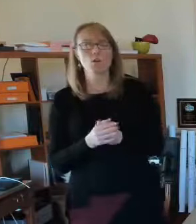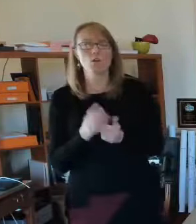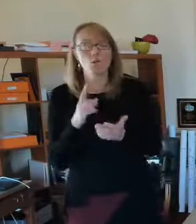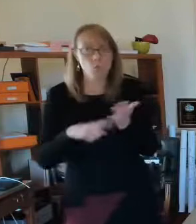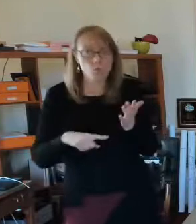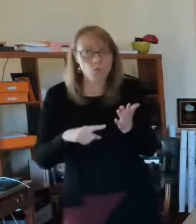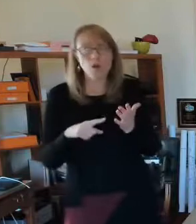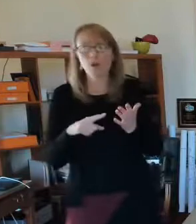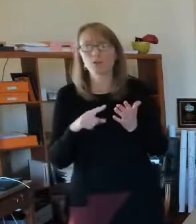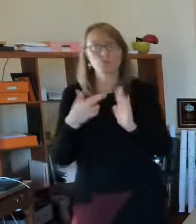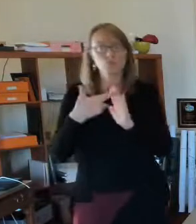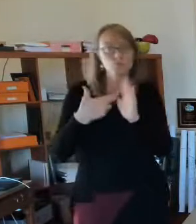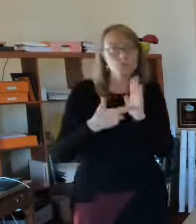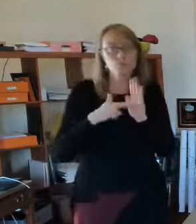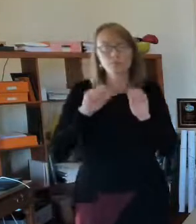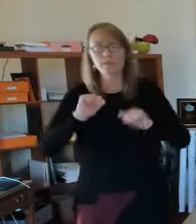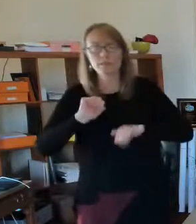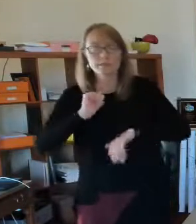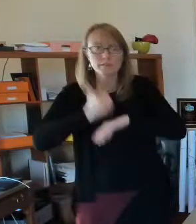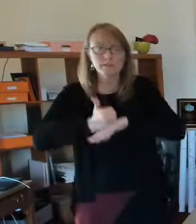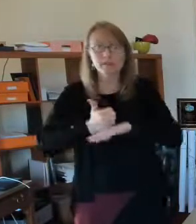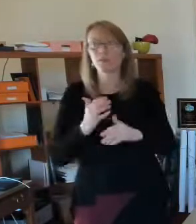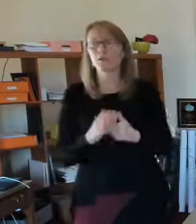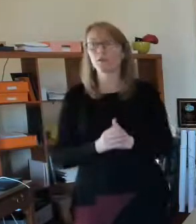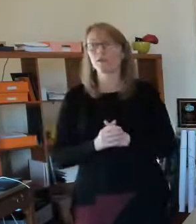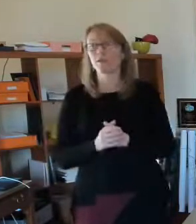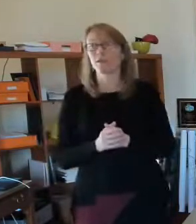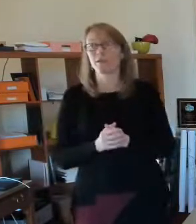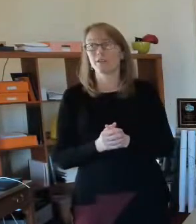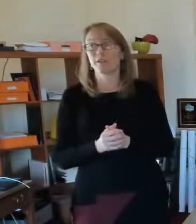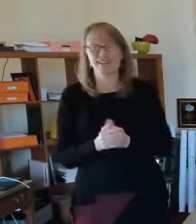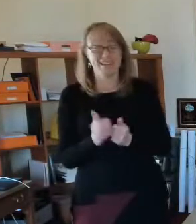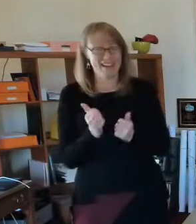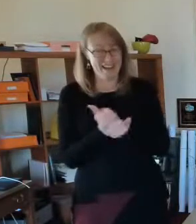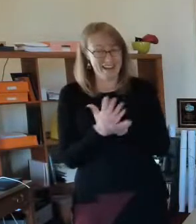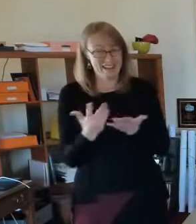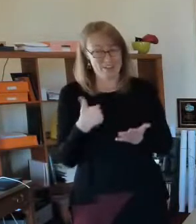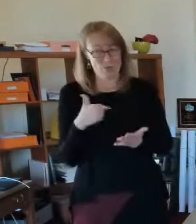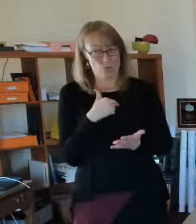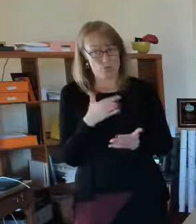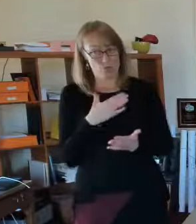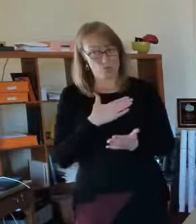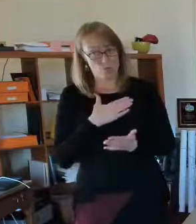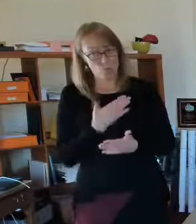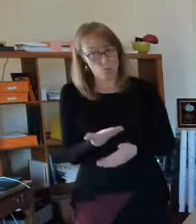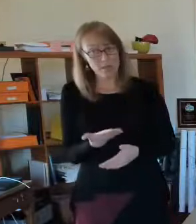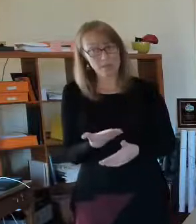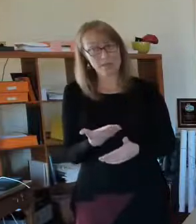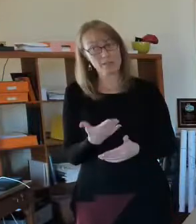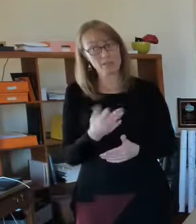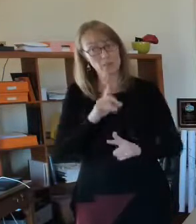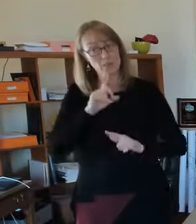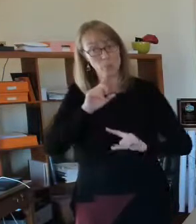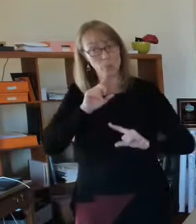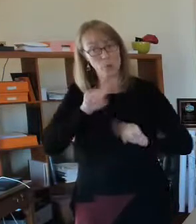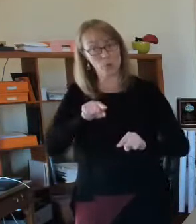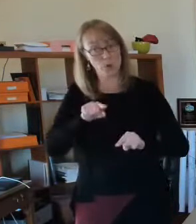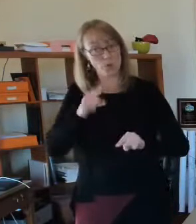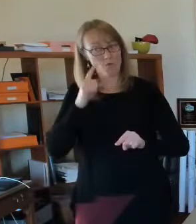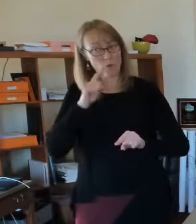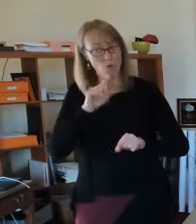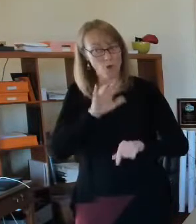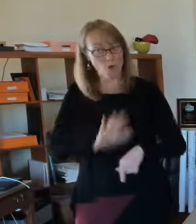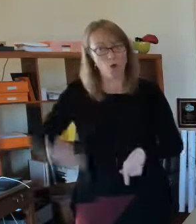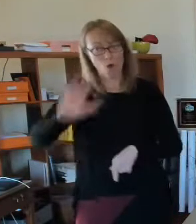we put into place, and is there anything that we're willing to put into place region-wide. At this point, it looks like that